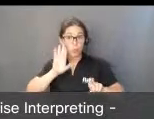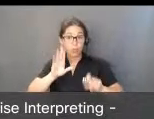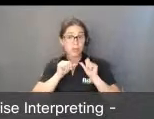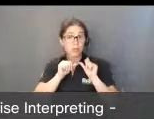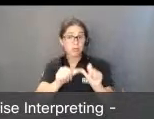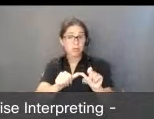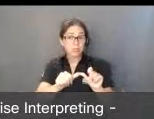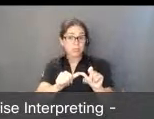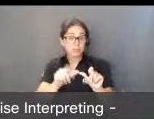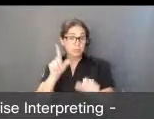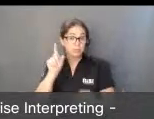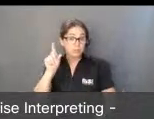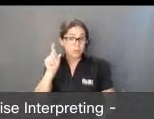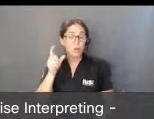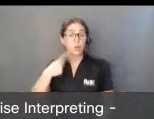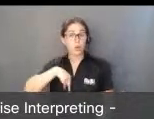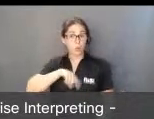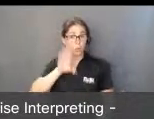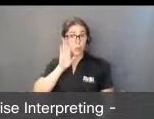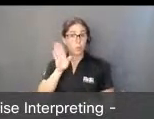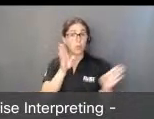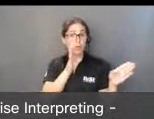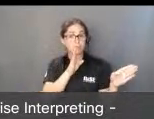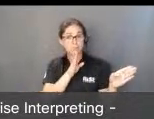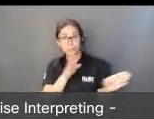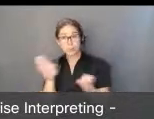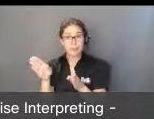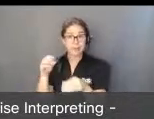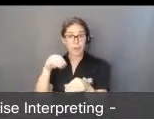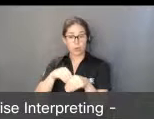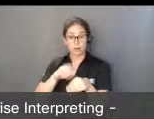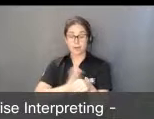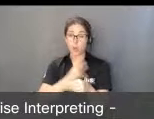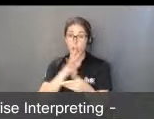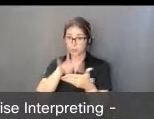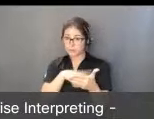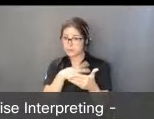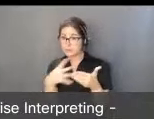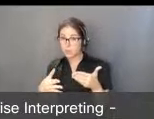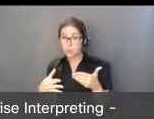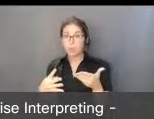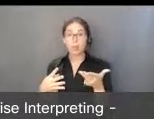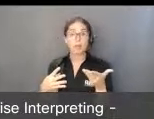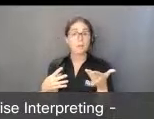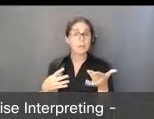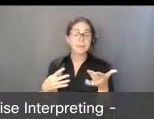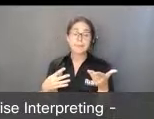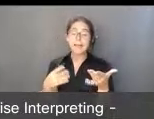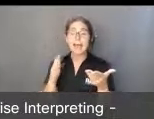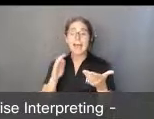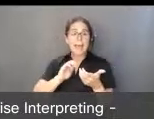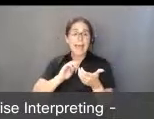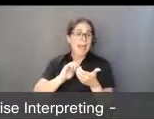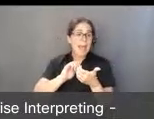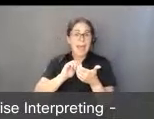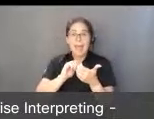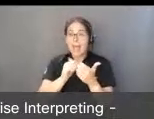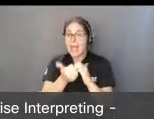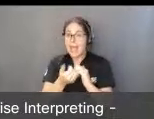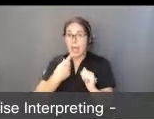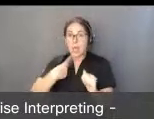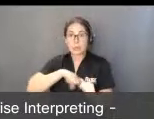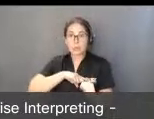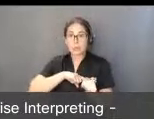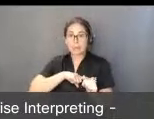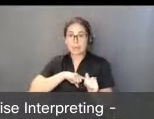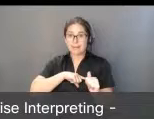Are we going to prepare for that in our scheduling? And, you know, how are we going to prepare